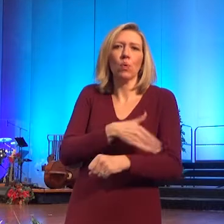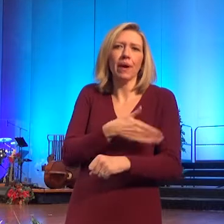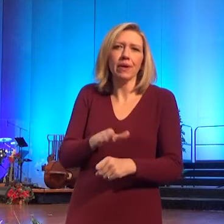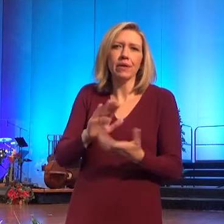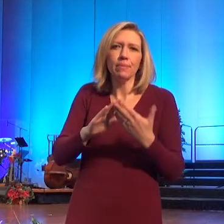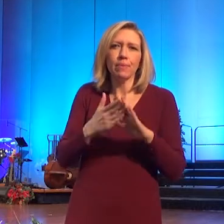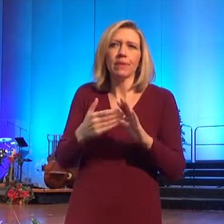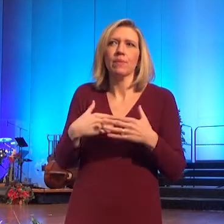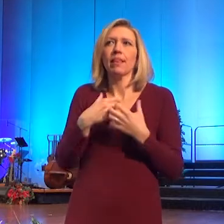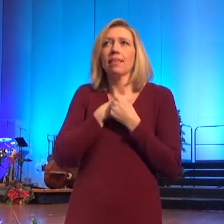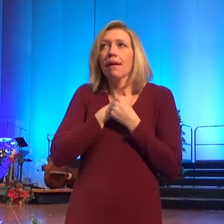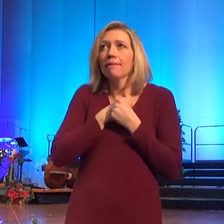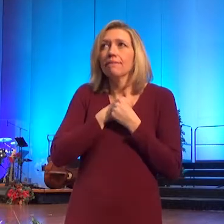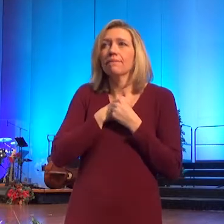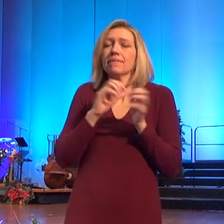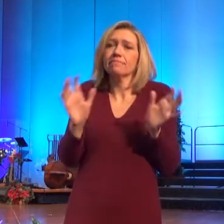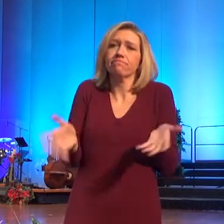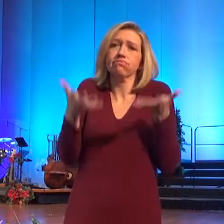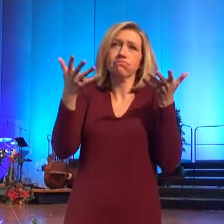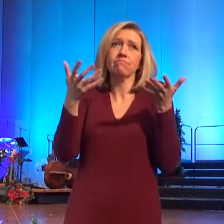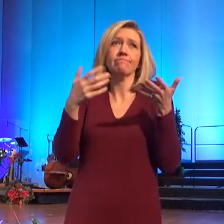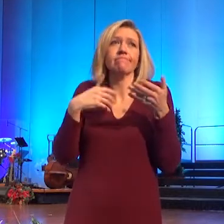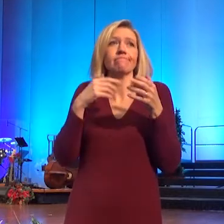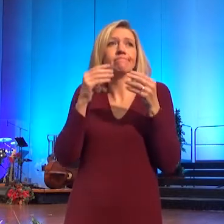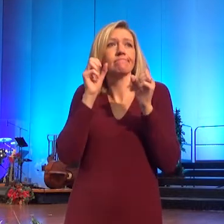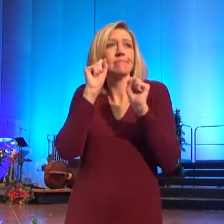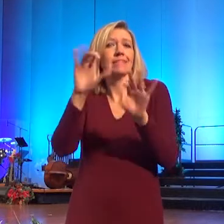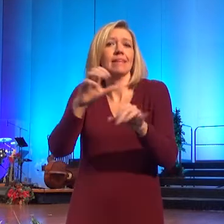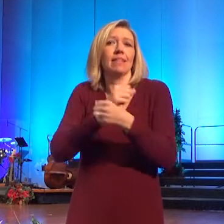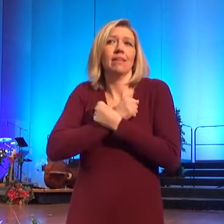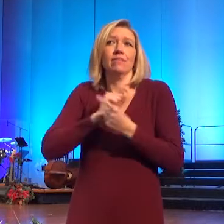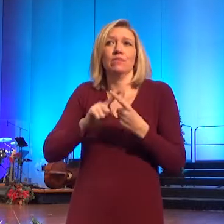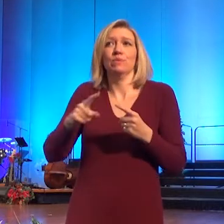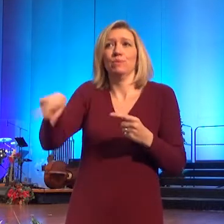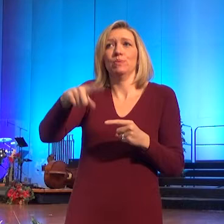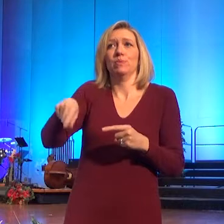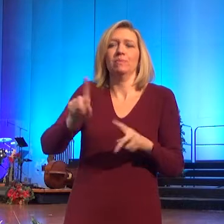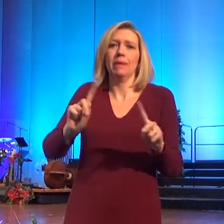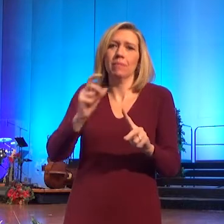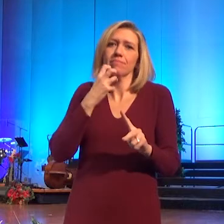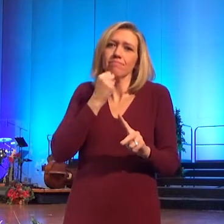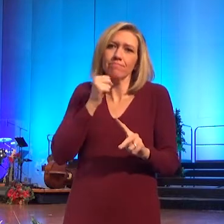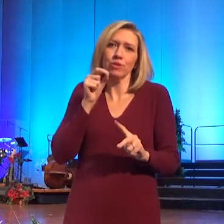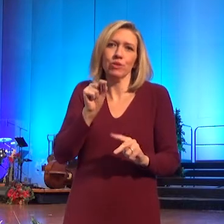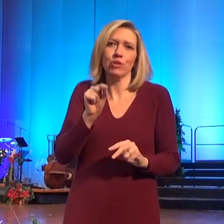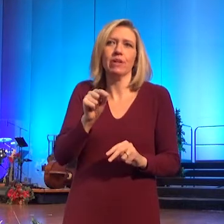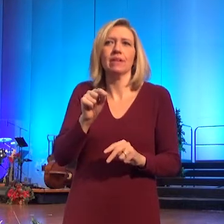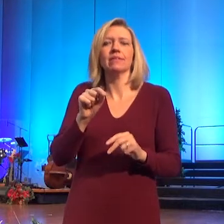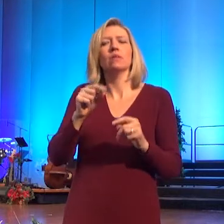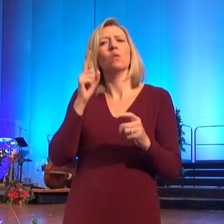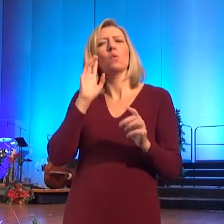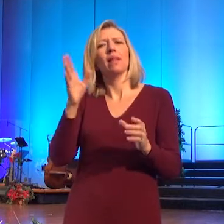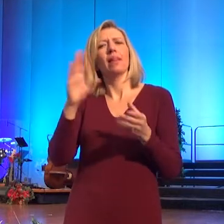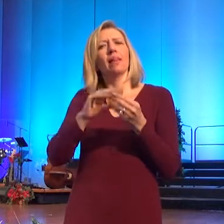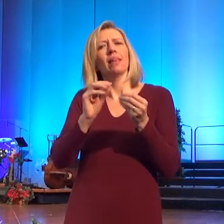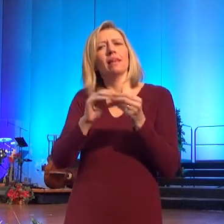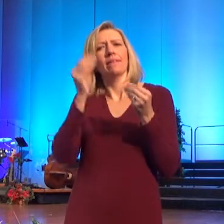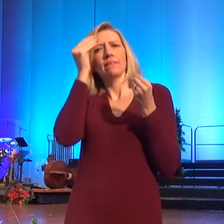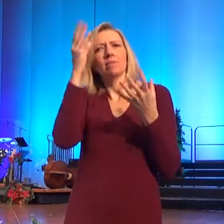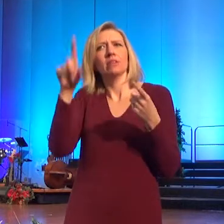so much love to all of those who love her, and we'll have more information about how we can celebrate her life in the future. And